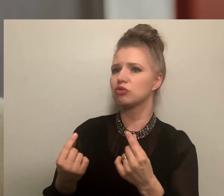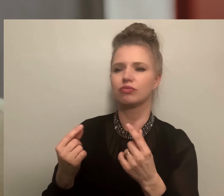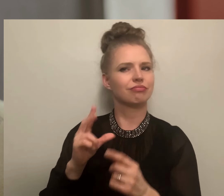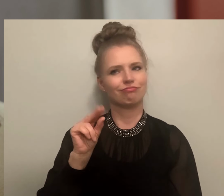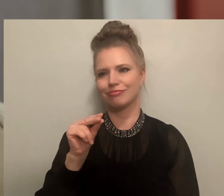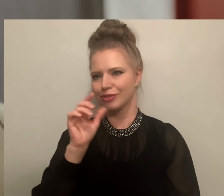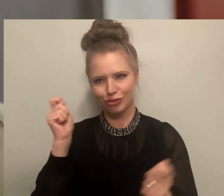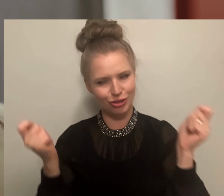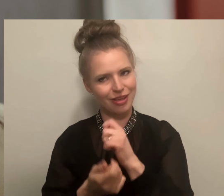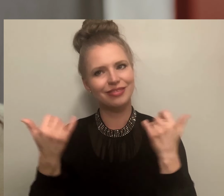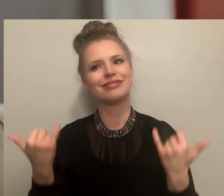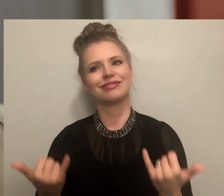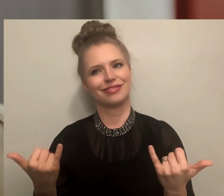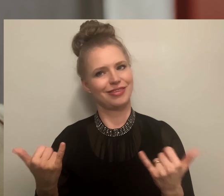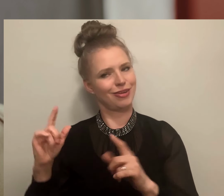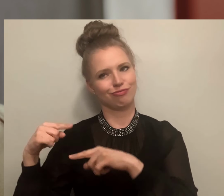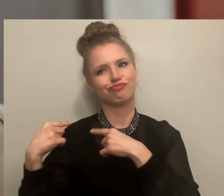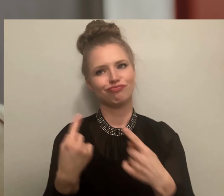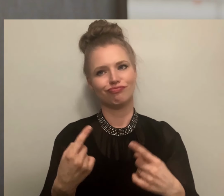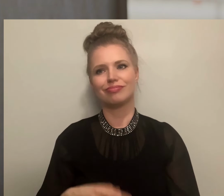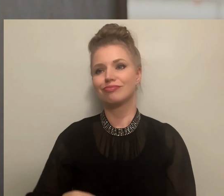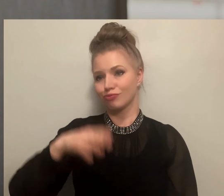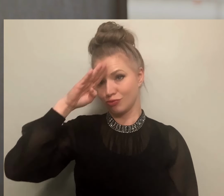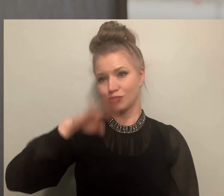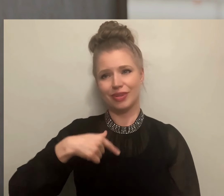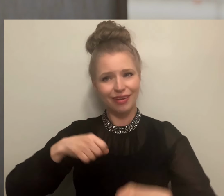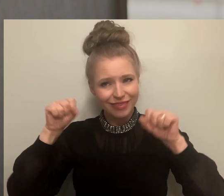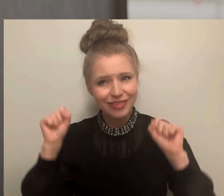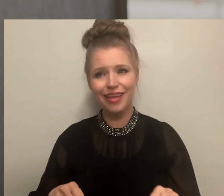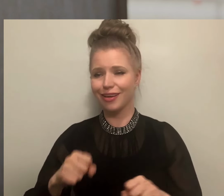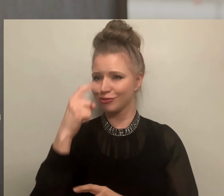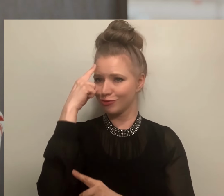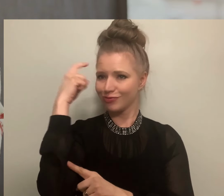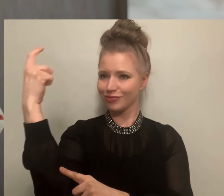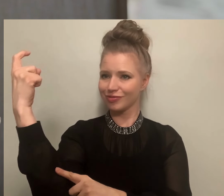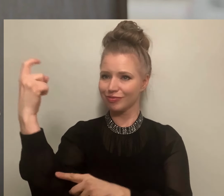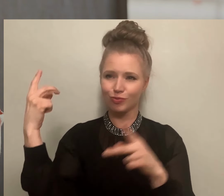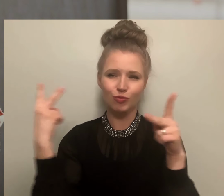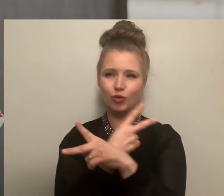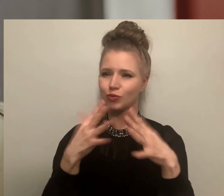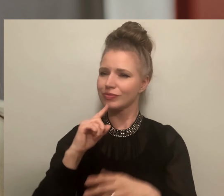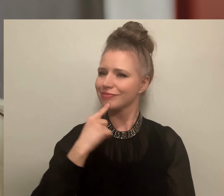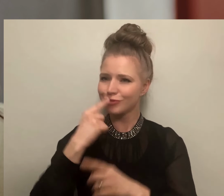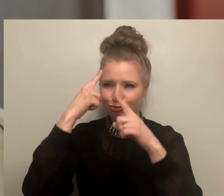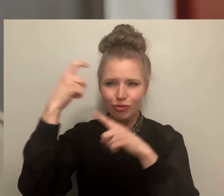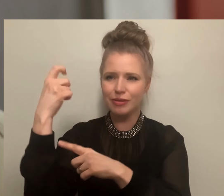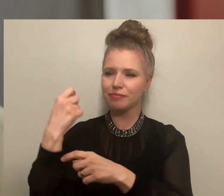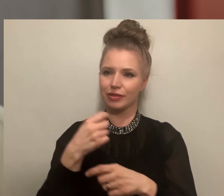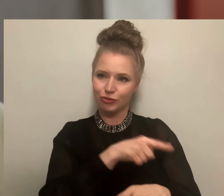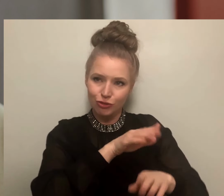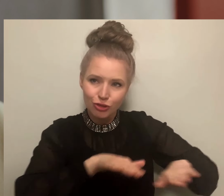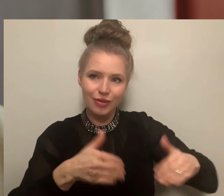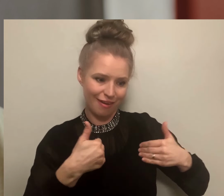changed so much, even in the last ten years, that I just know that I can dream, and it's going to be even further than what I dream, because the kids